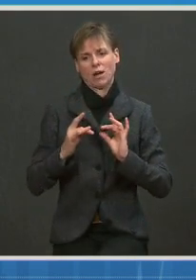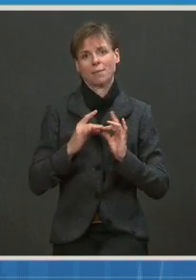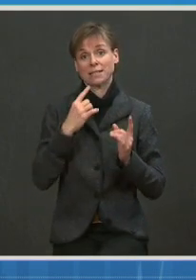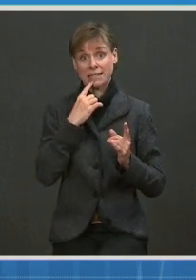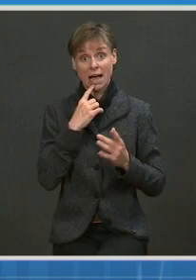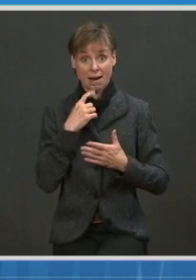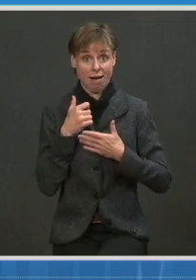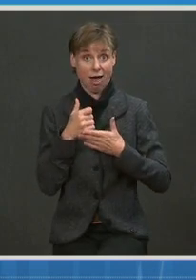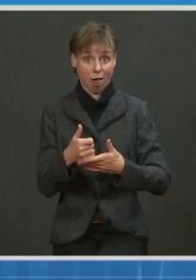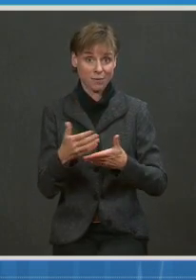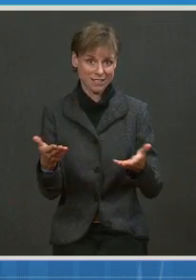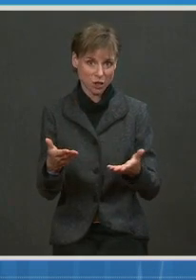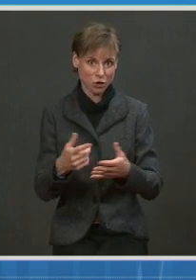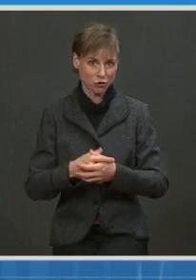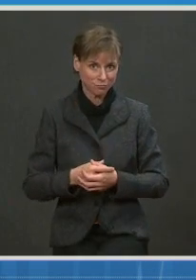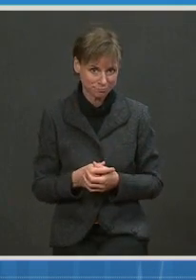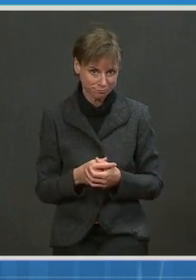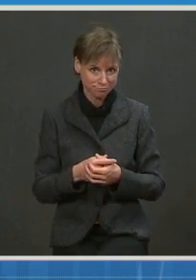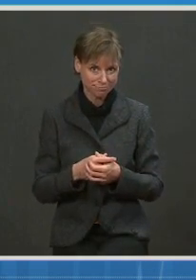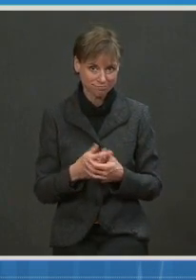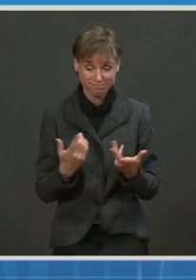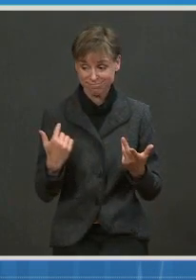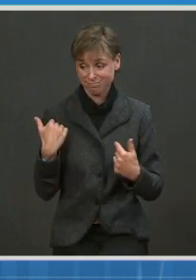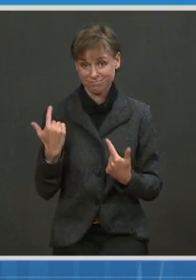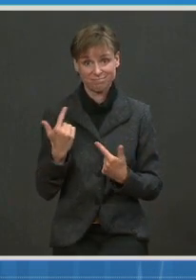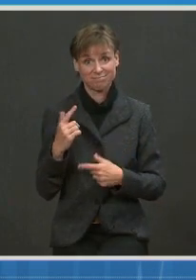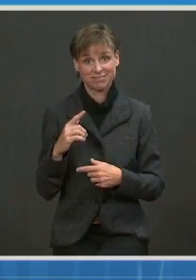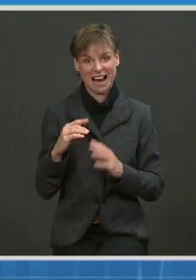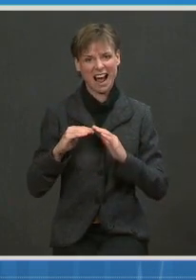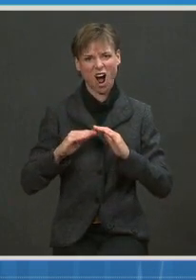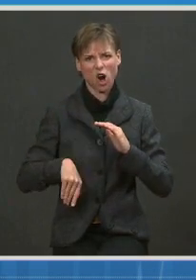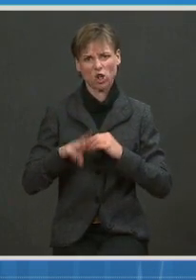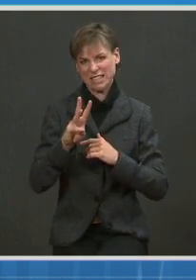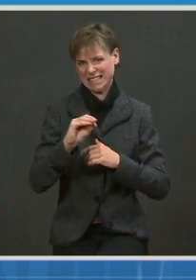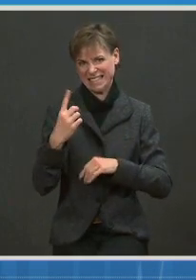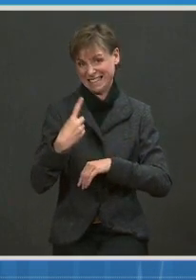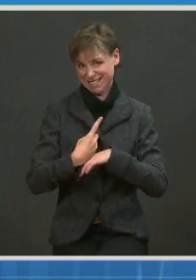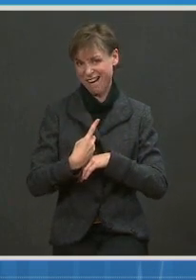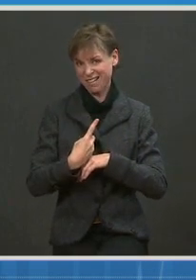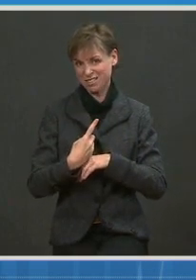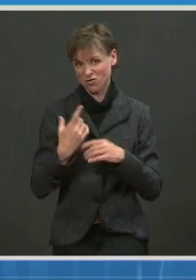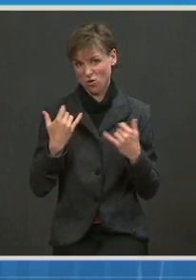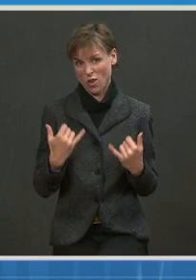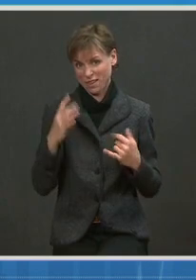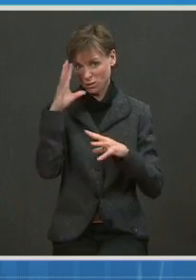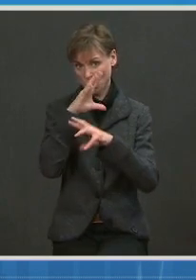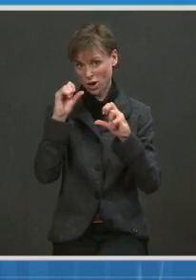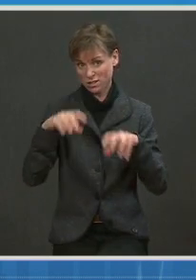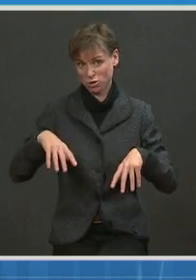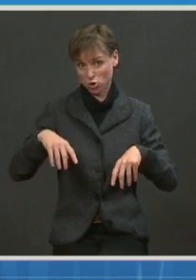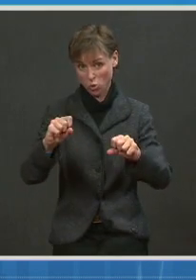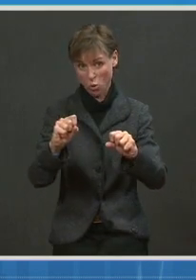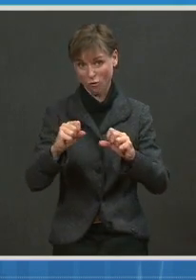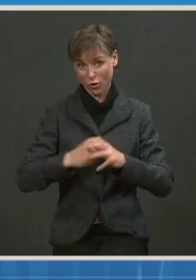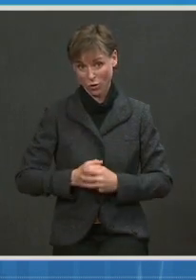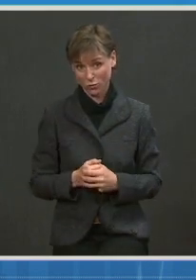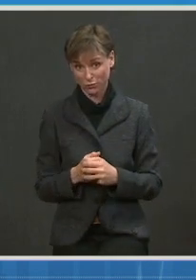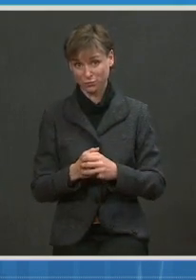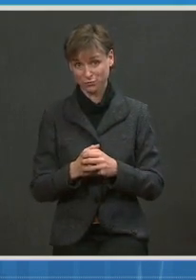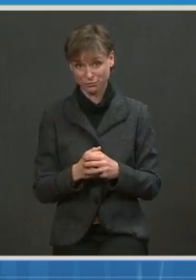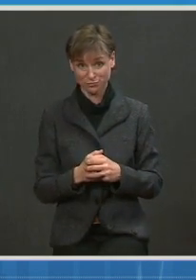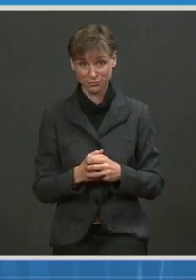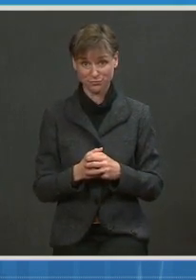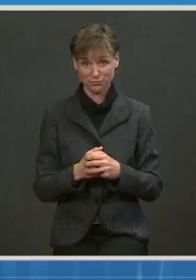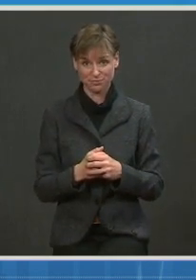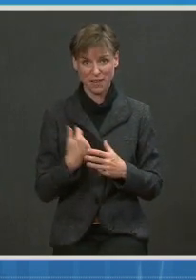here. It's not even 60 days into the administration, and I would just summarize that